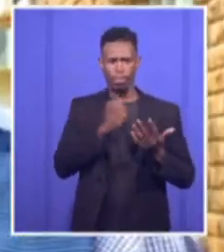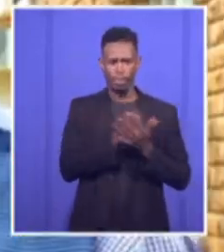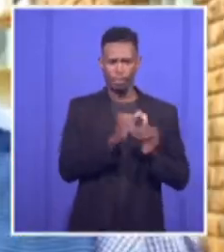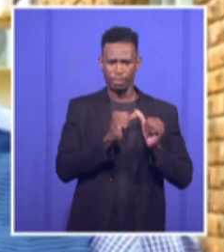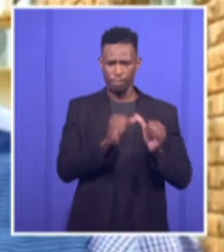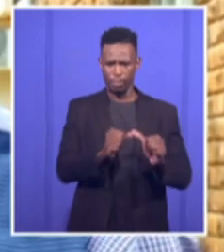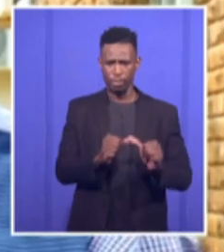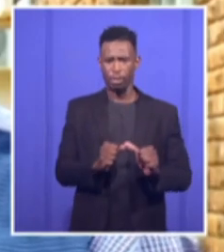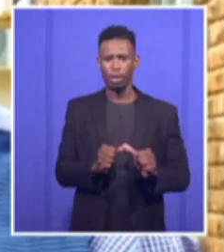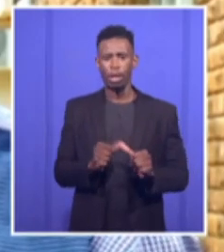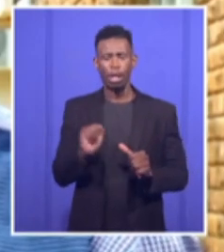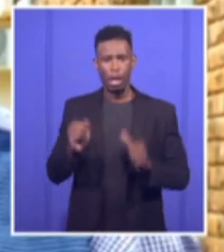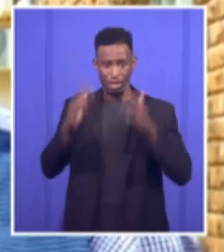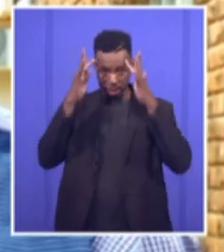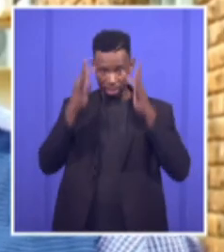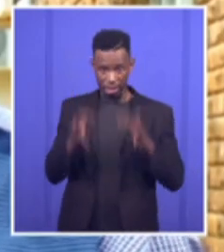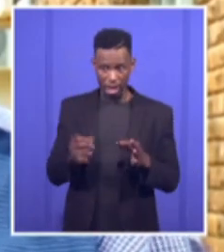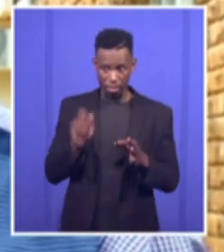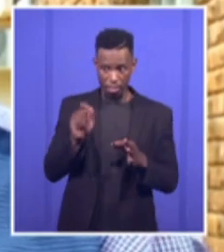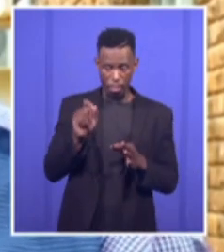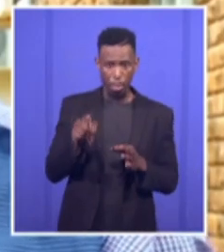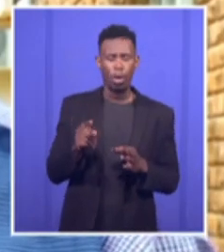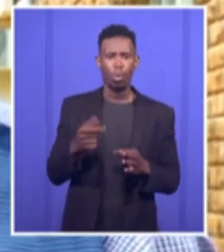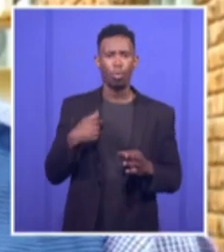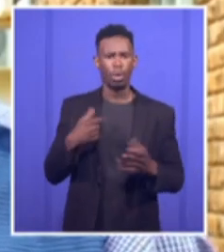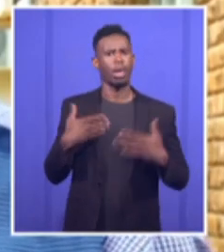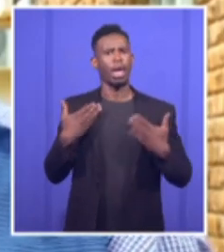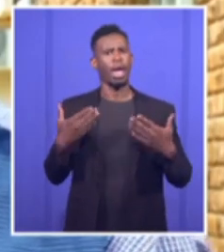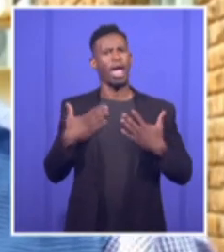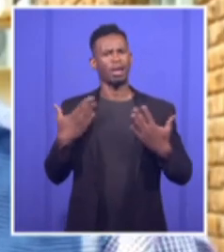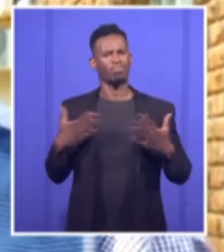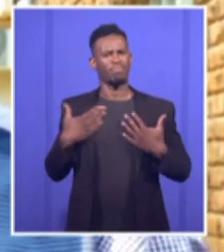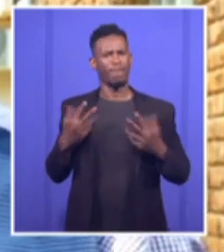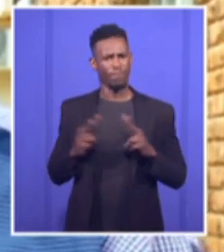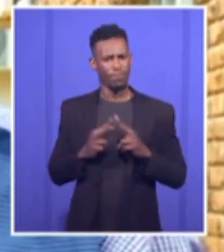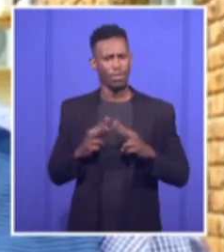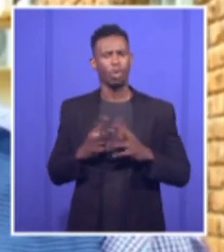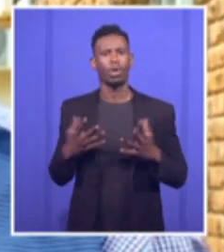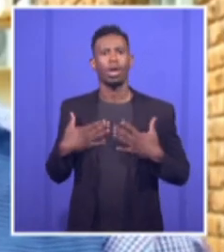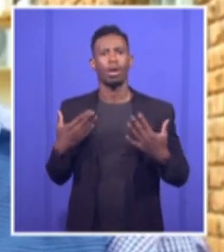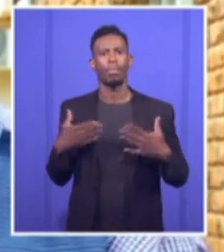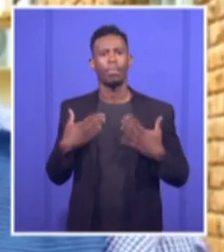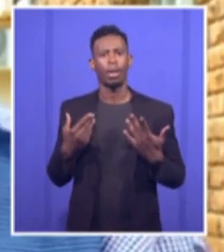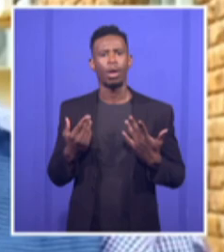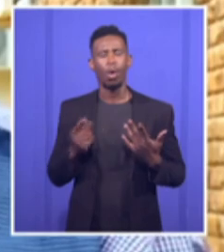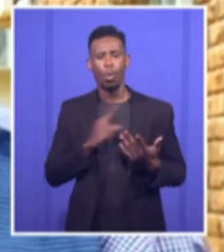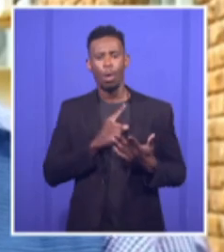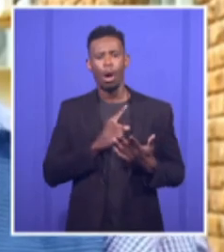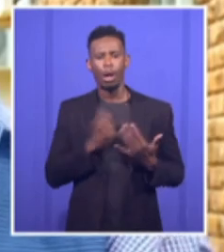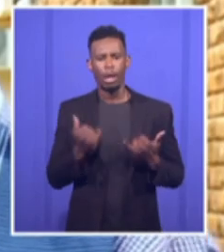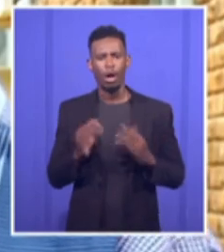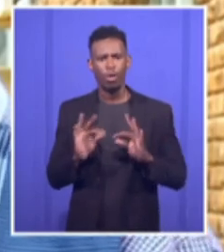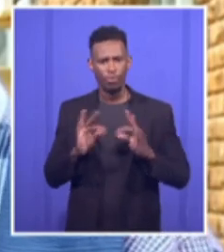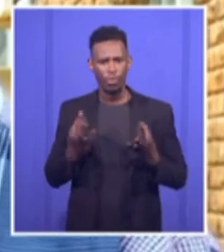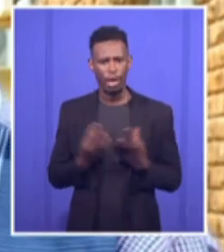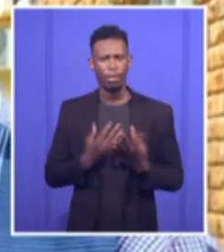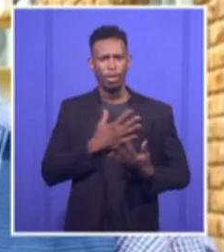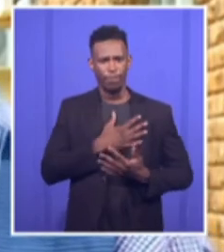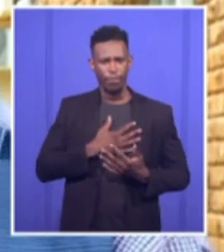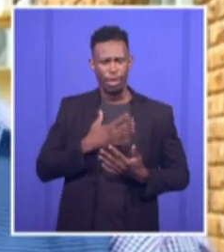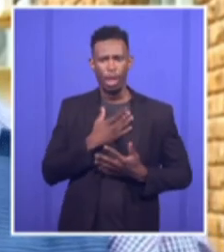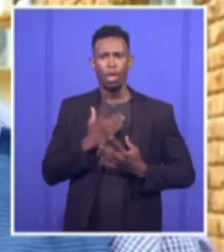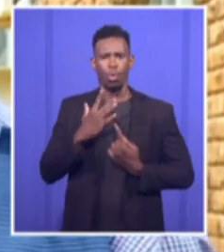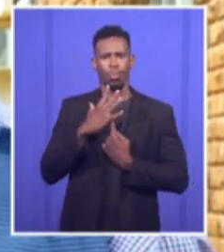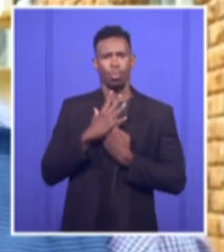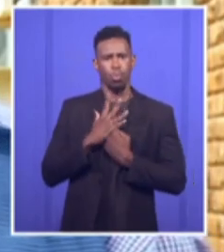We are happy with the judgment. Yeah, we are over the moon. At the end of the day, I think the family is getting some closure on everything which is happening at the